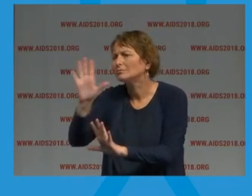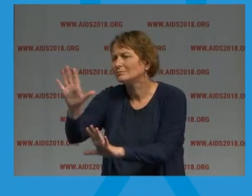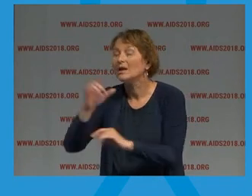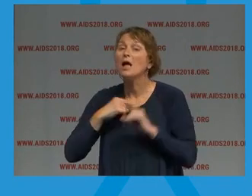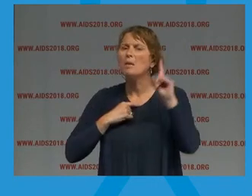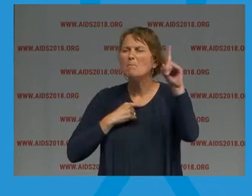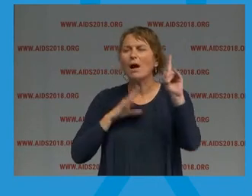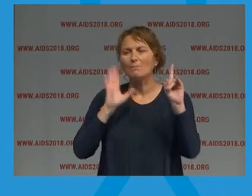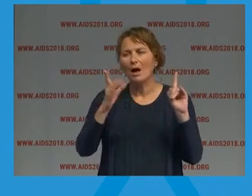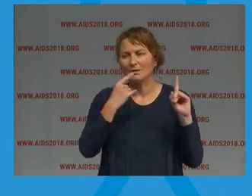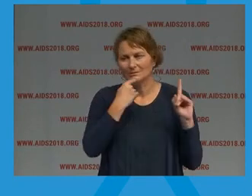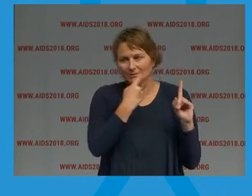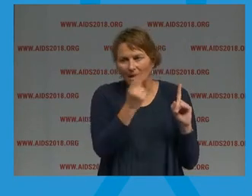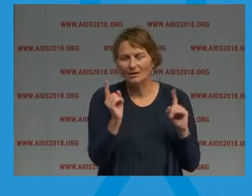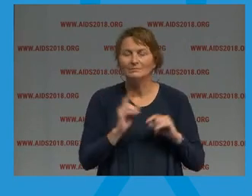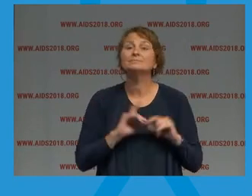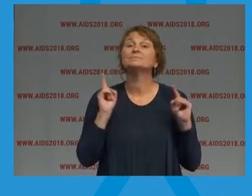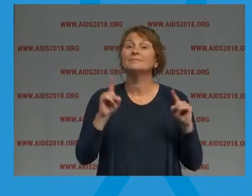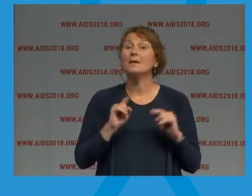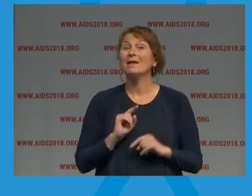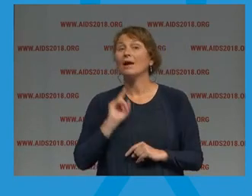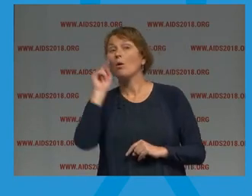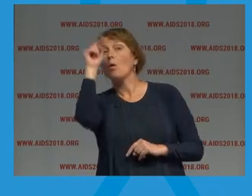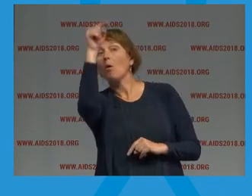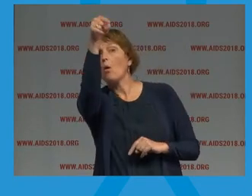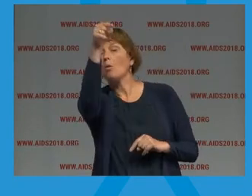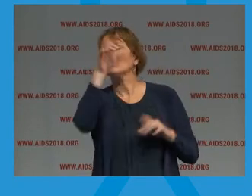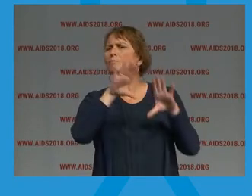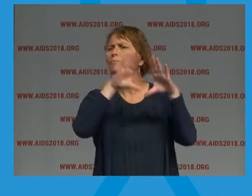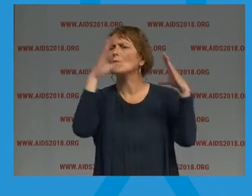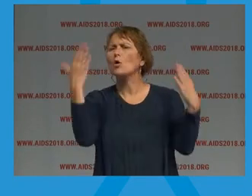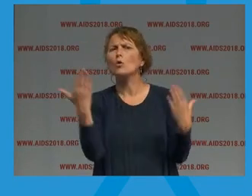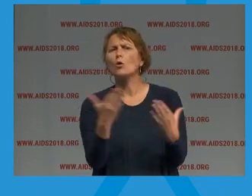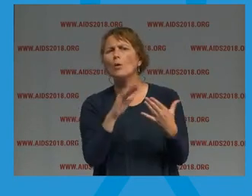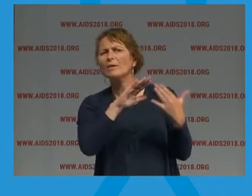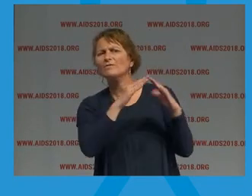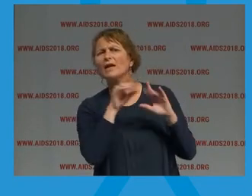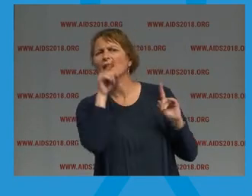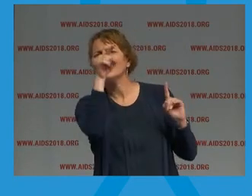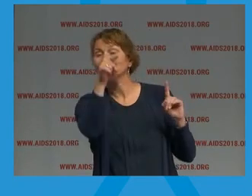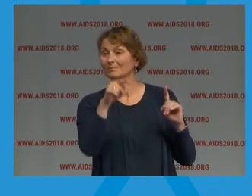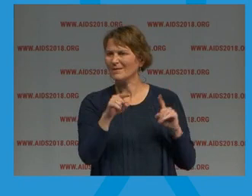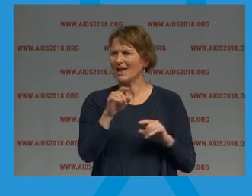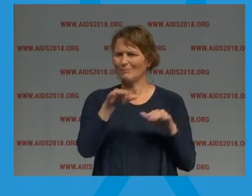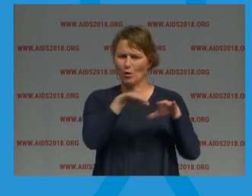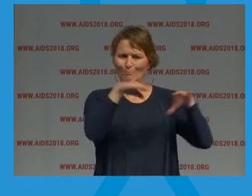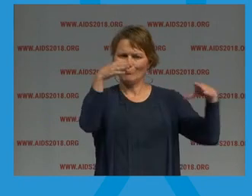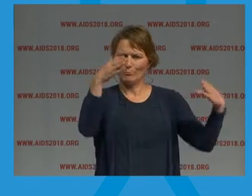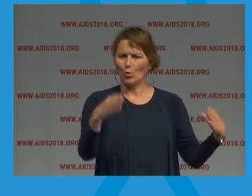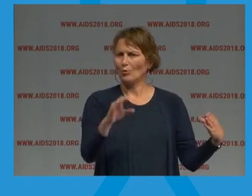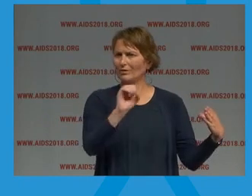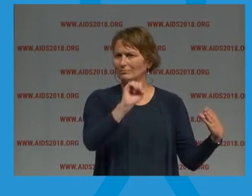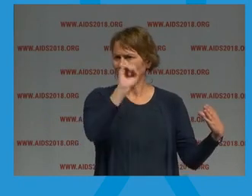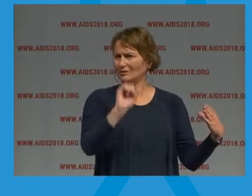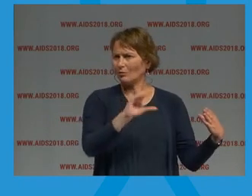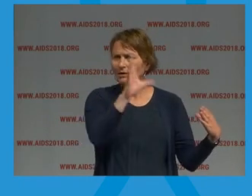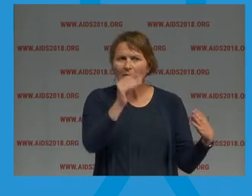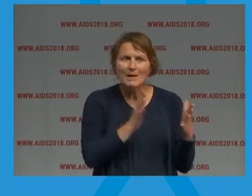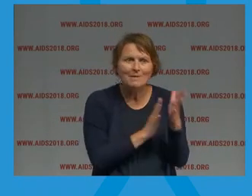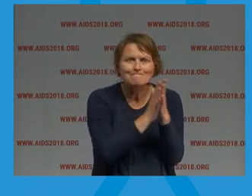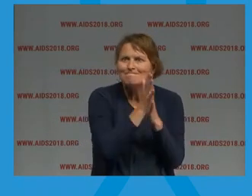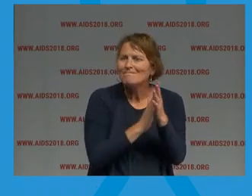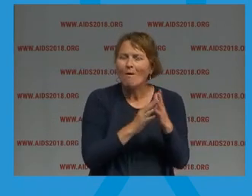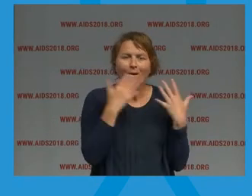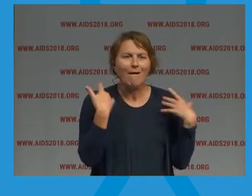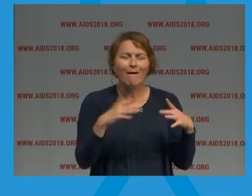I went through the Global Village, I came on the South African booth. And I was excited. I saw the big picture